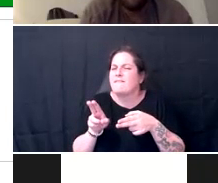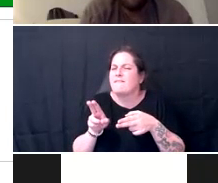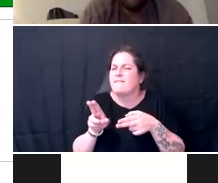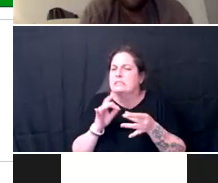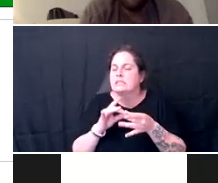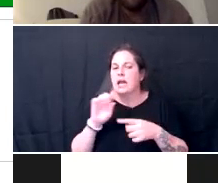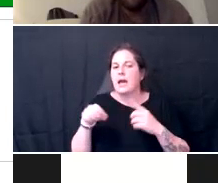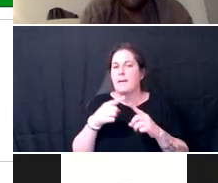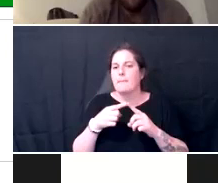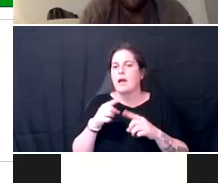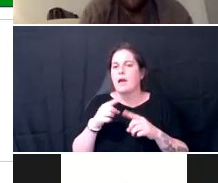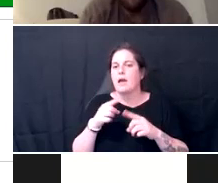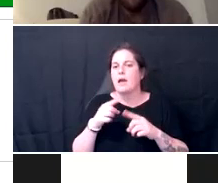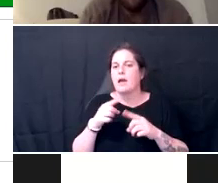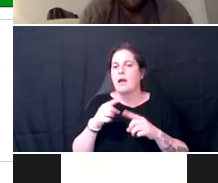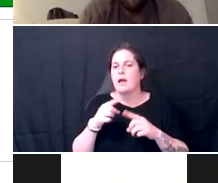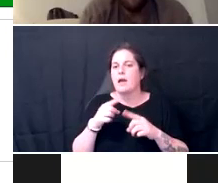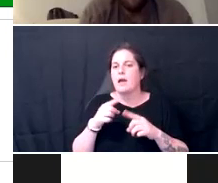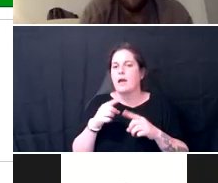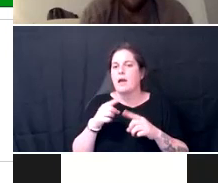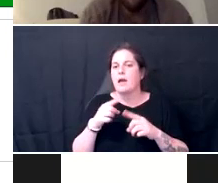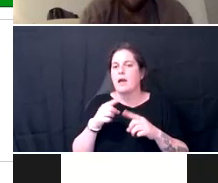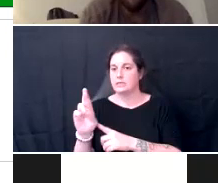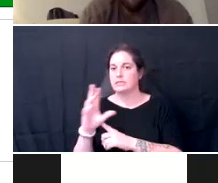and 2D motion, okay? So